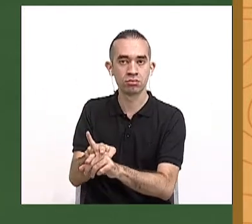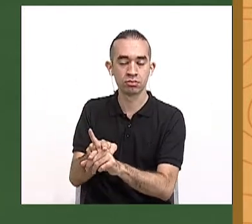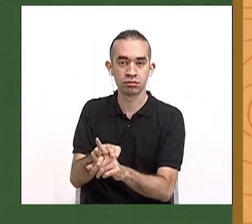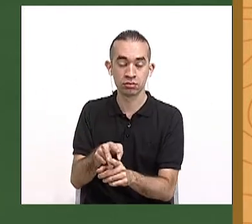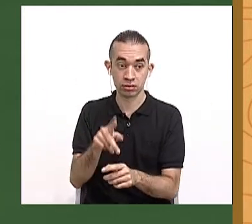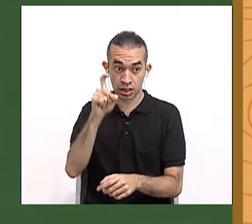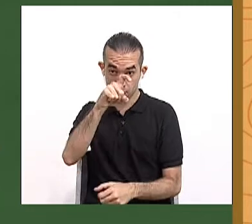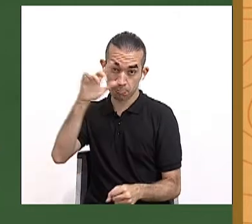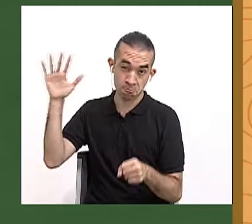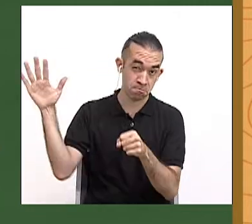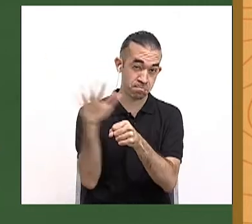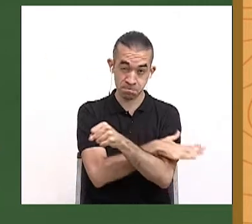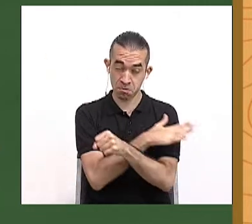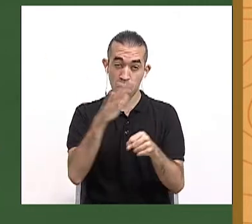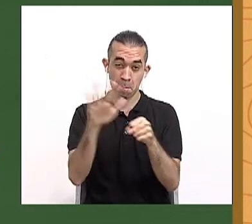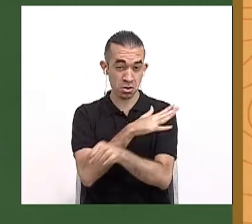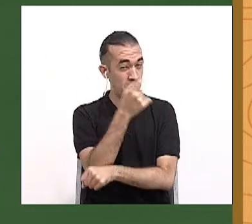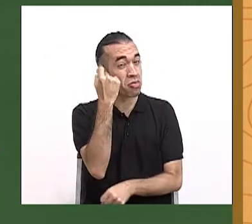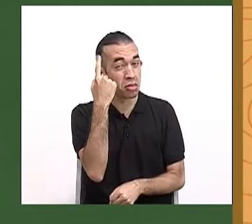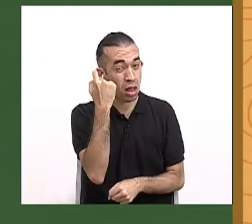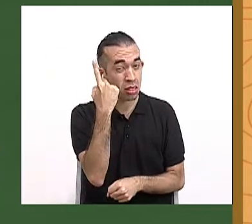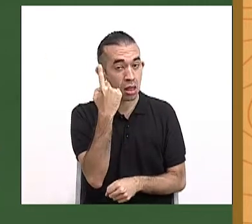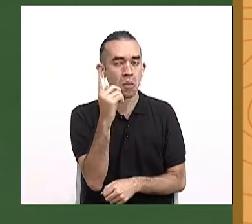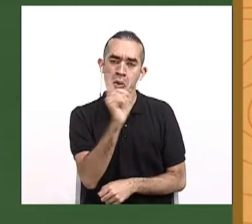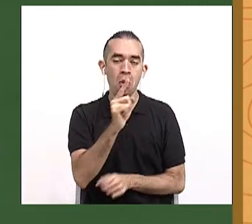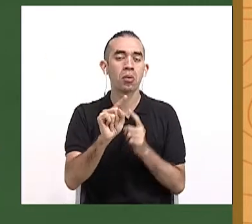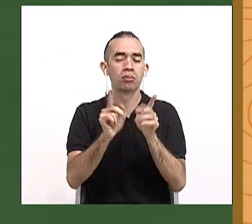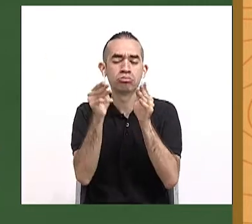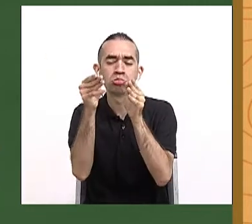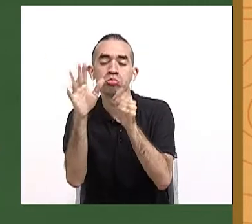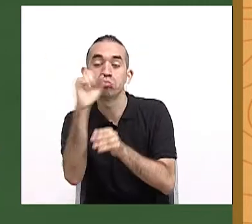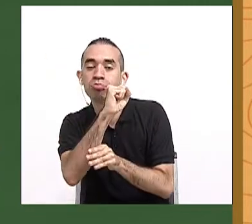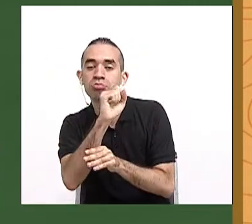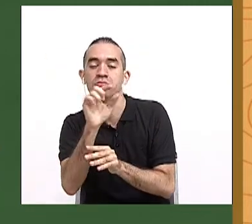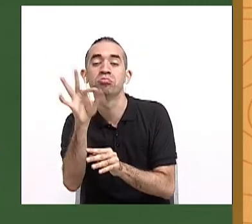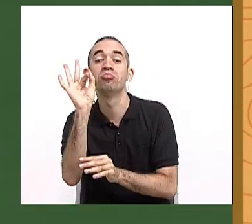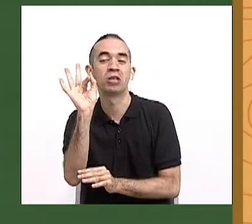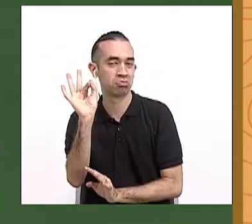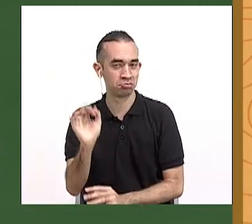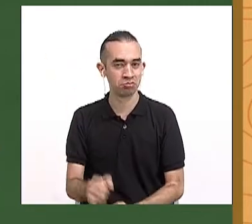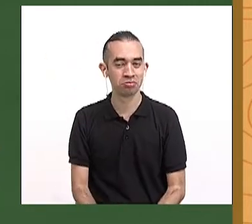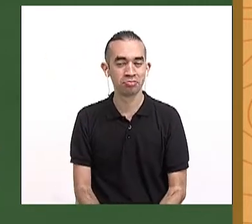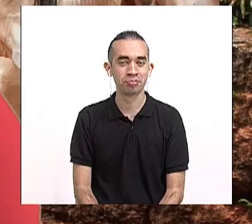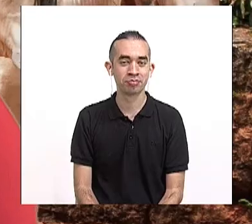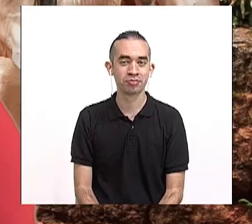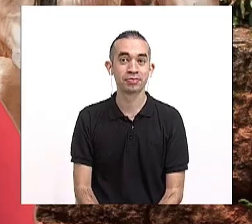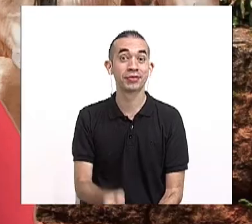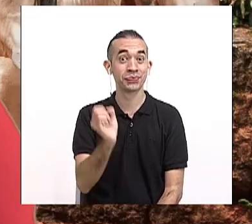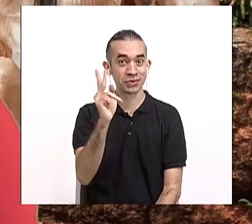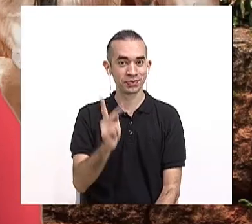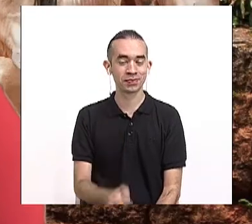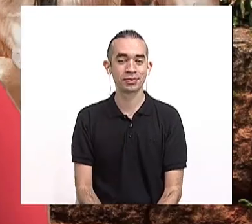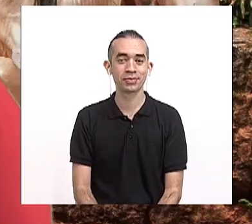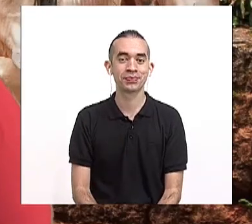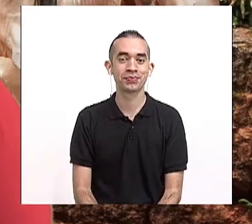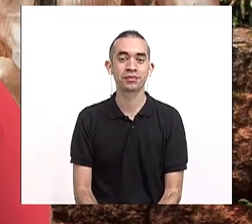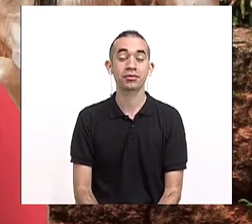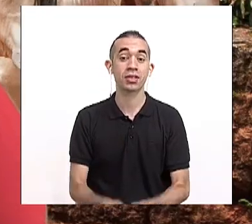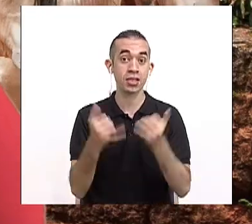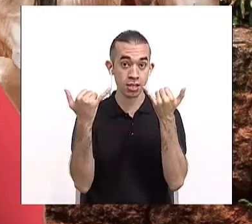This term is sometimes confused with listening for specific information, which is applied